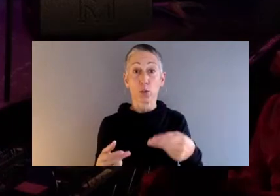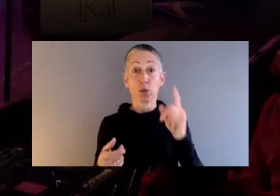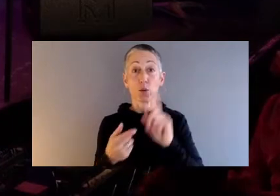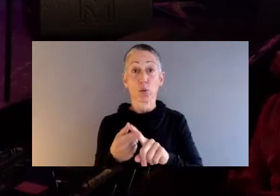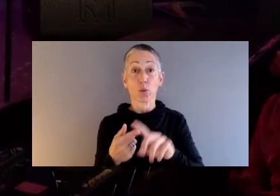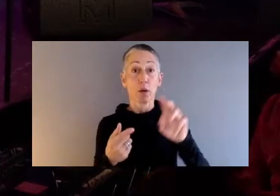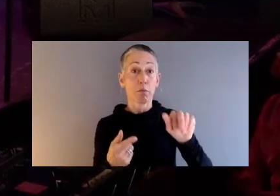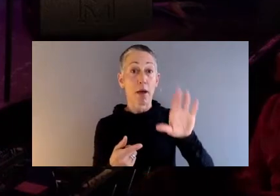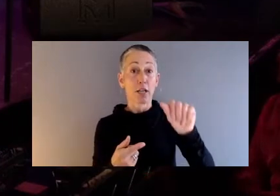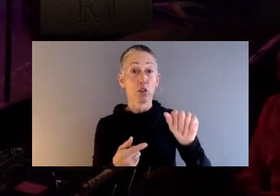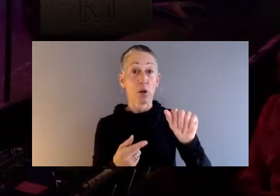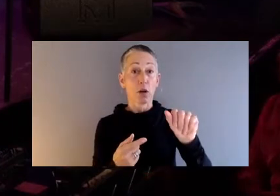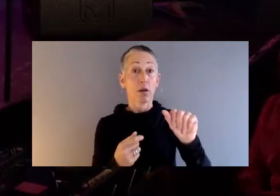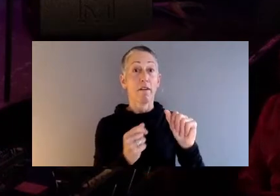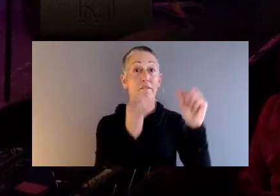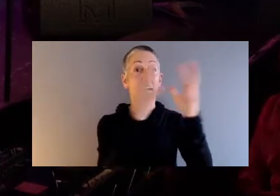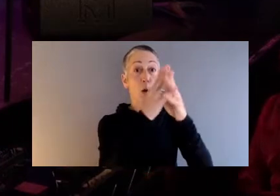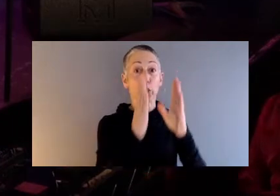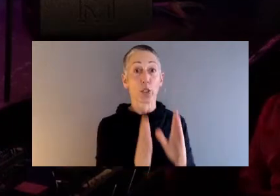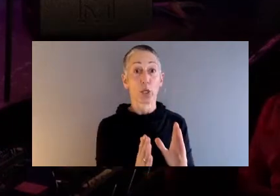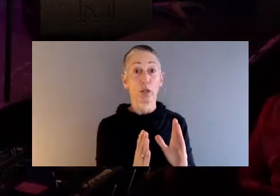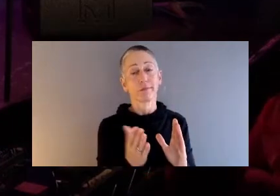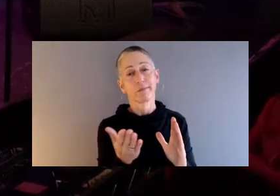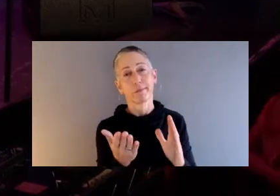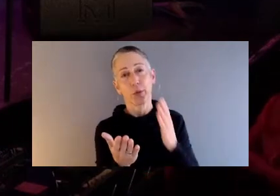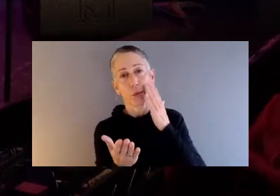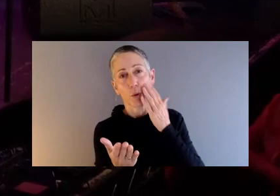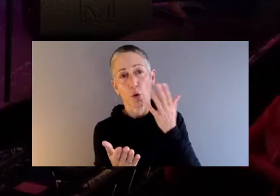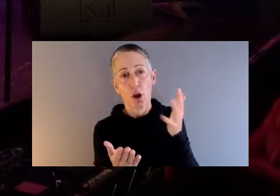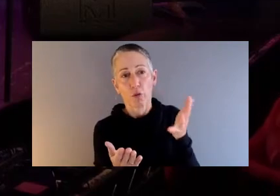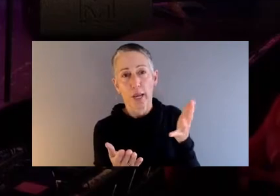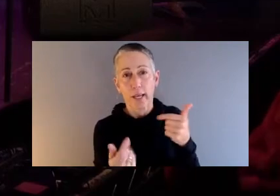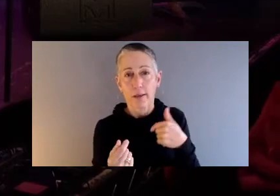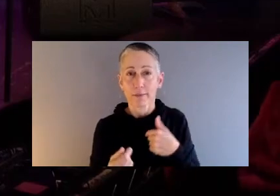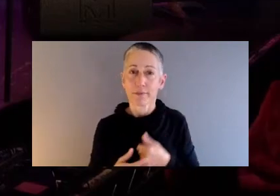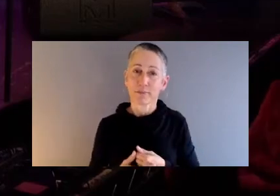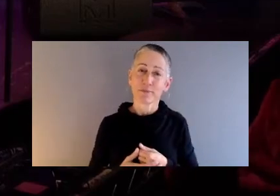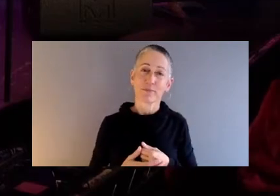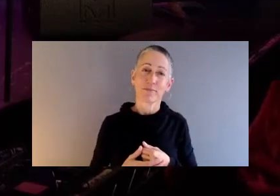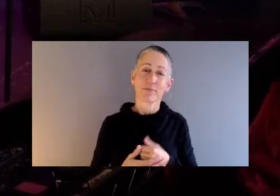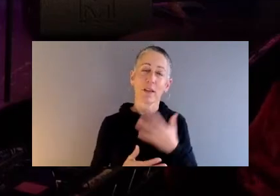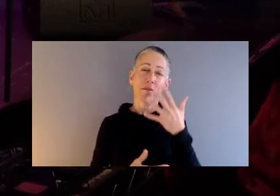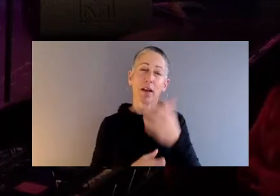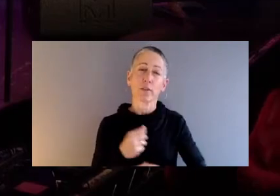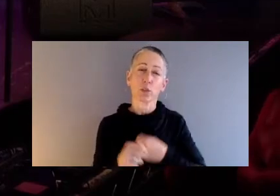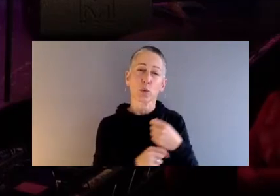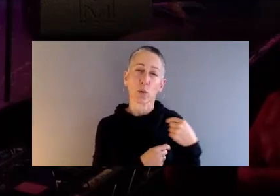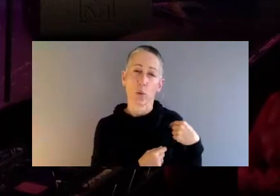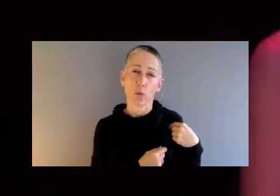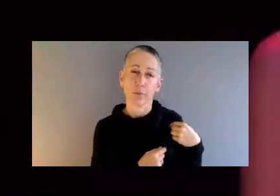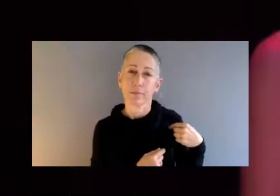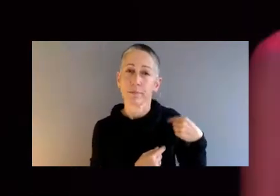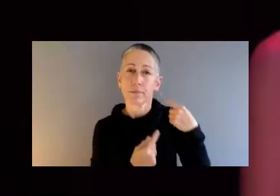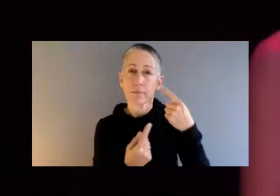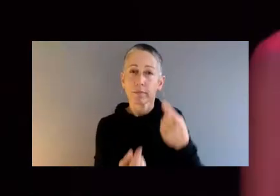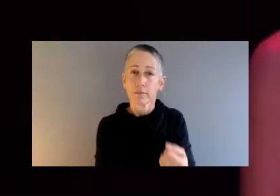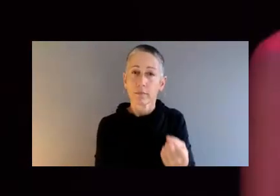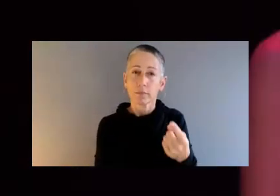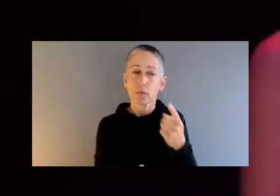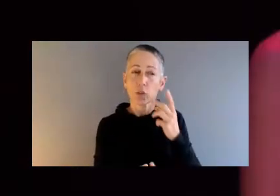you don't already know her, and have her talk to all of us tonight. 5 years ago, she saw a need and she heard